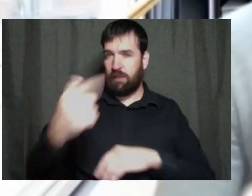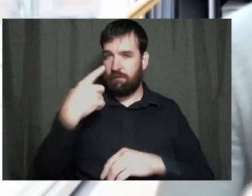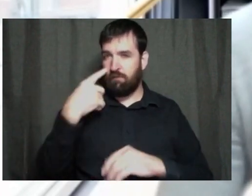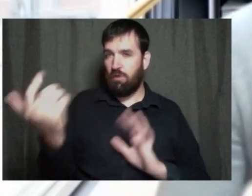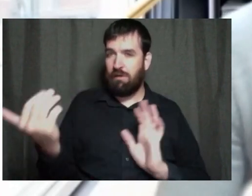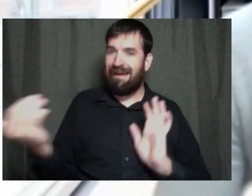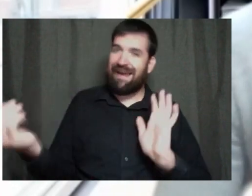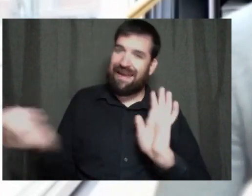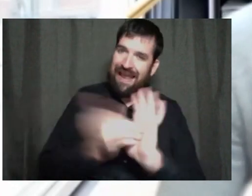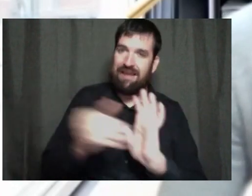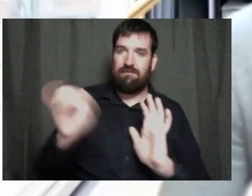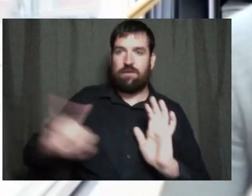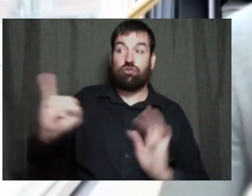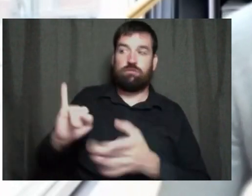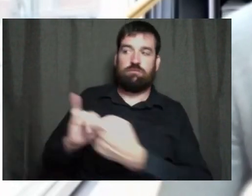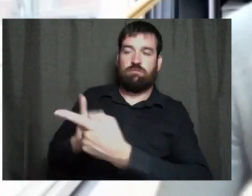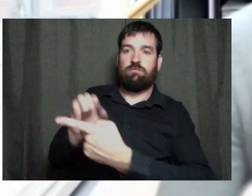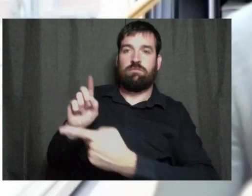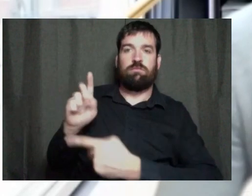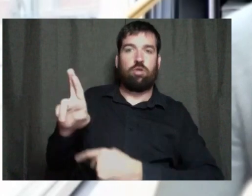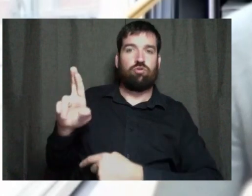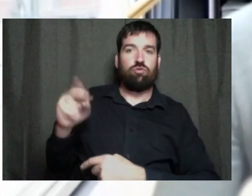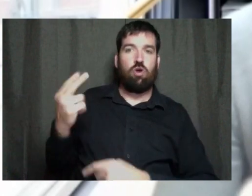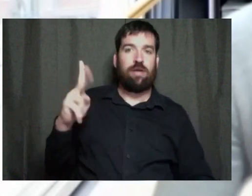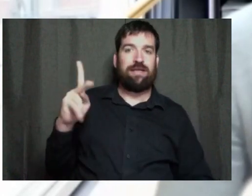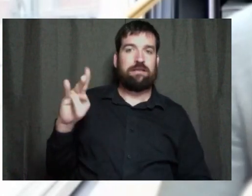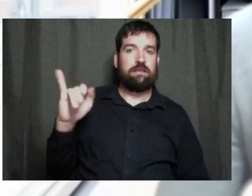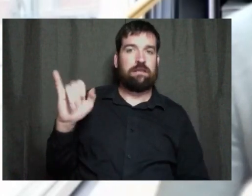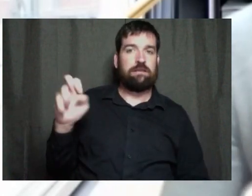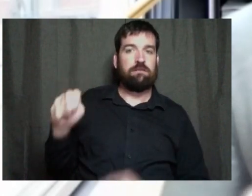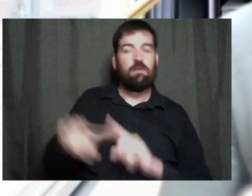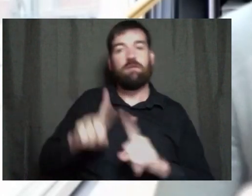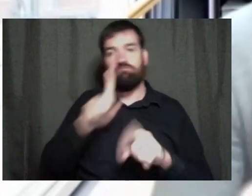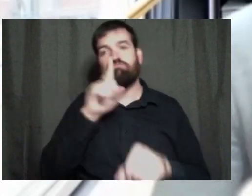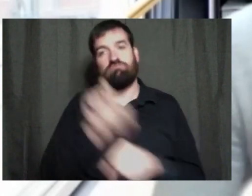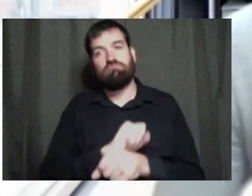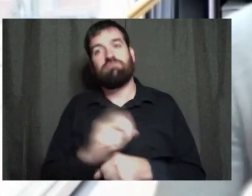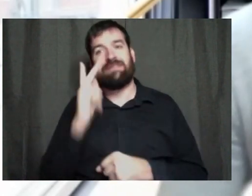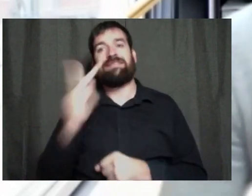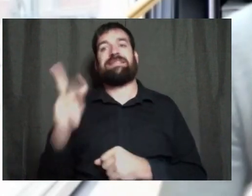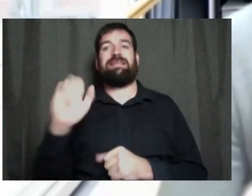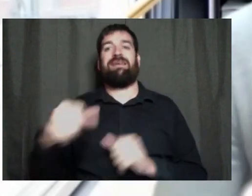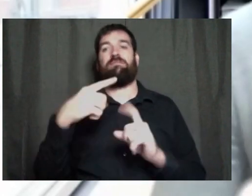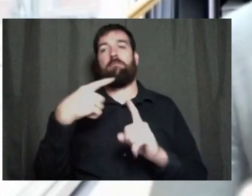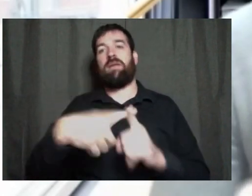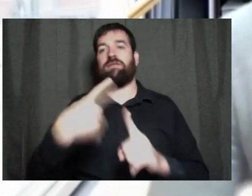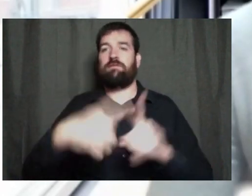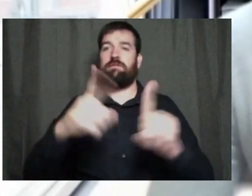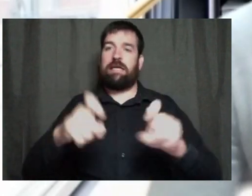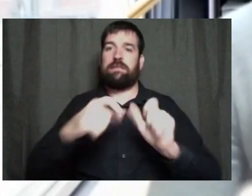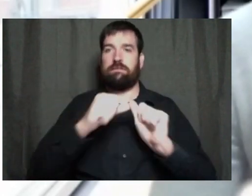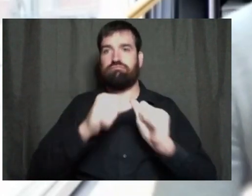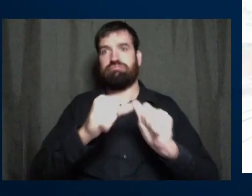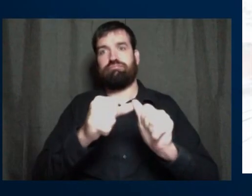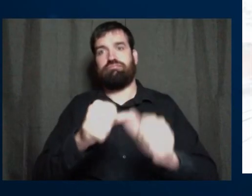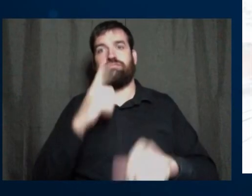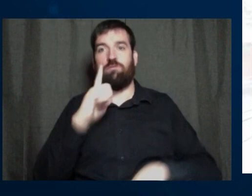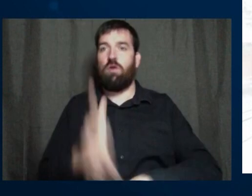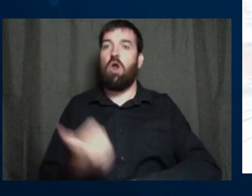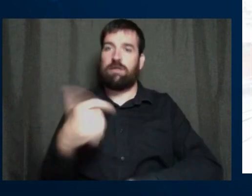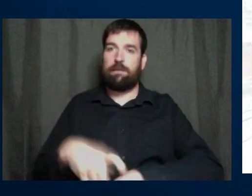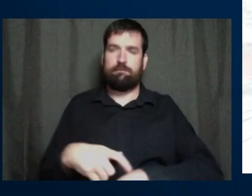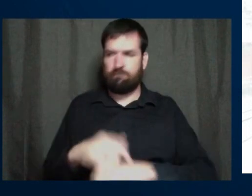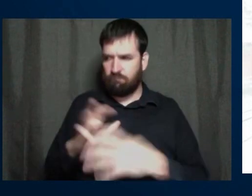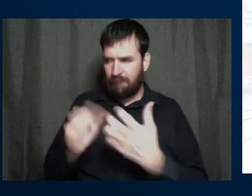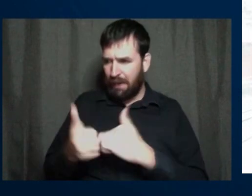Dr. Hawkinson, I'd have you weigh in on that as well. But we do absolutely see that lingering positive test for quite some time. So how do you know if it's